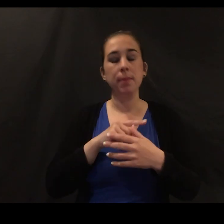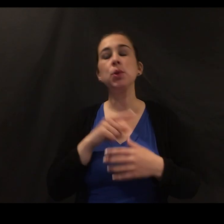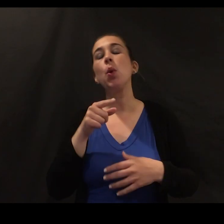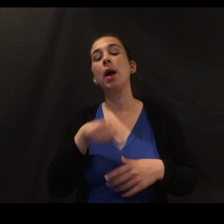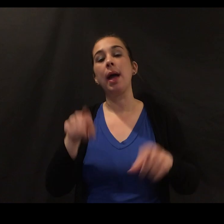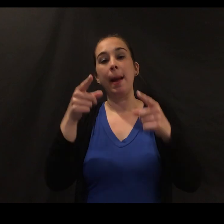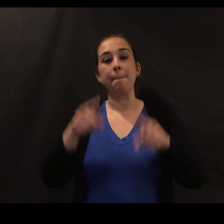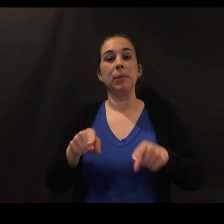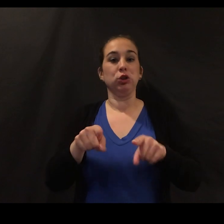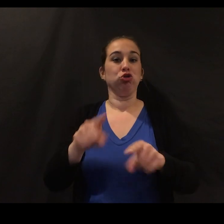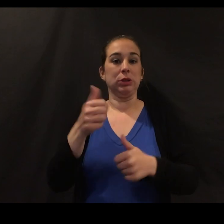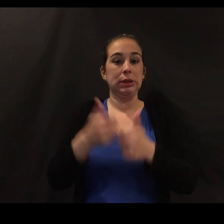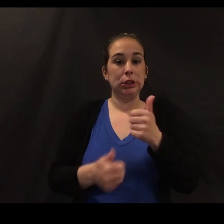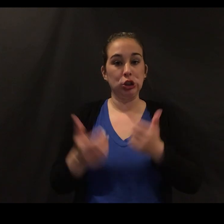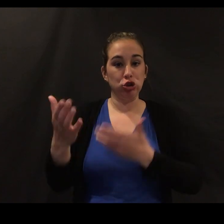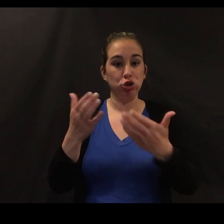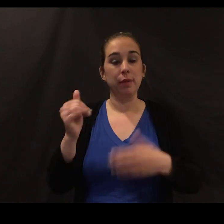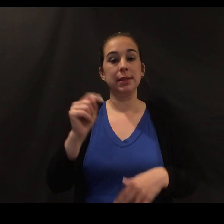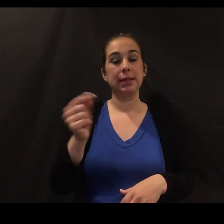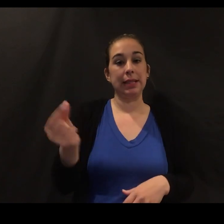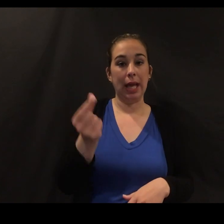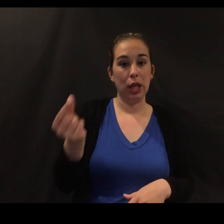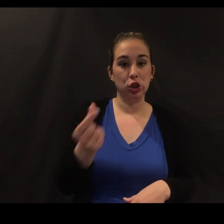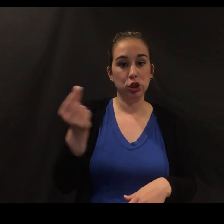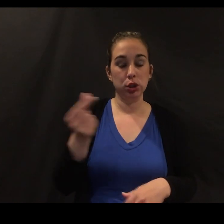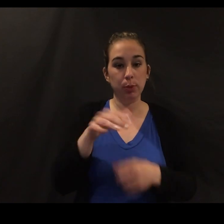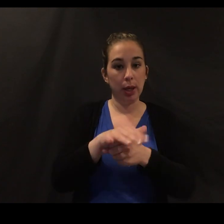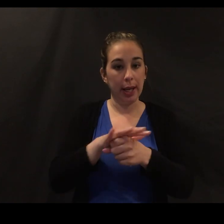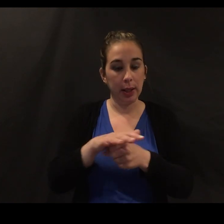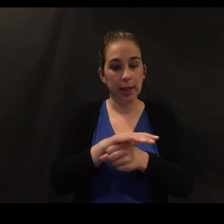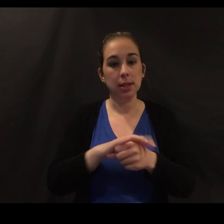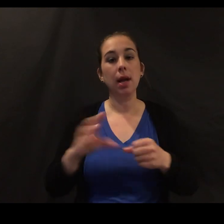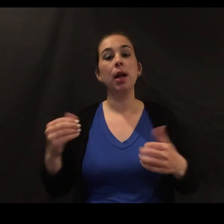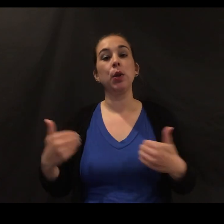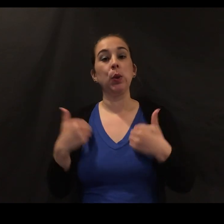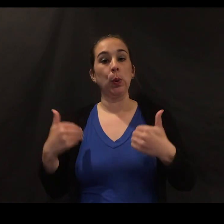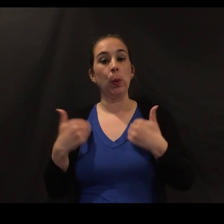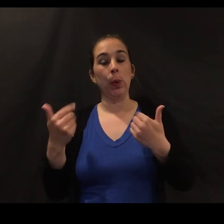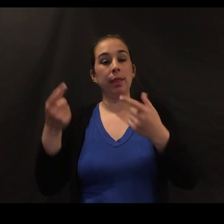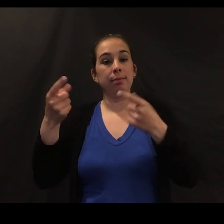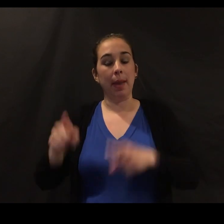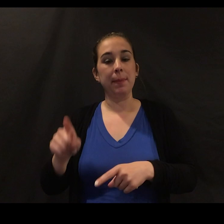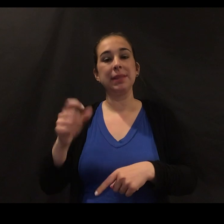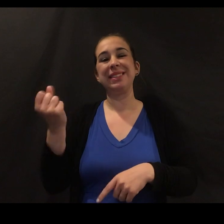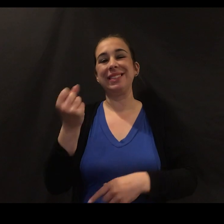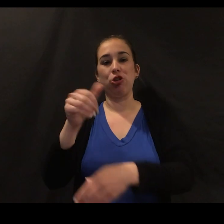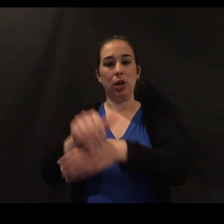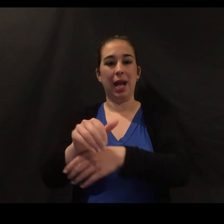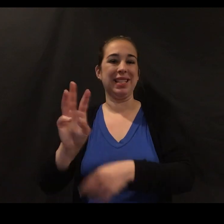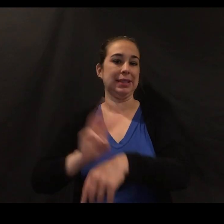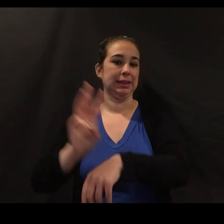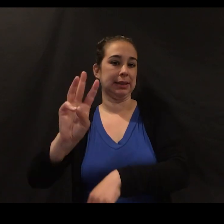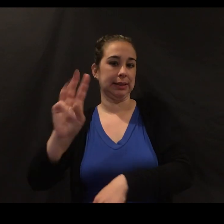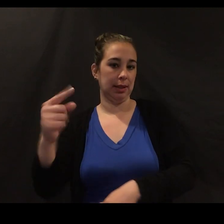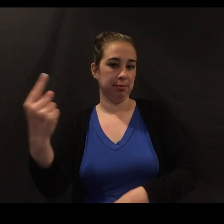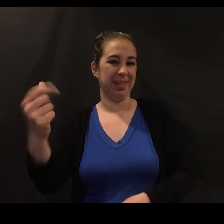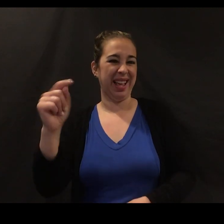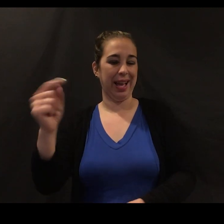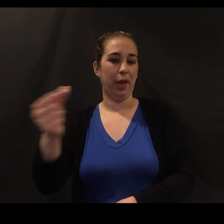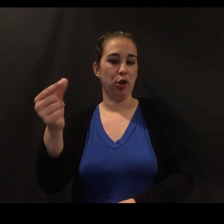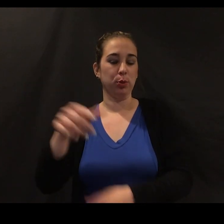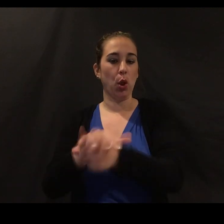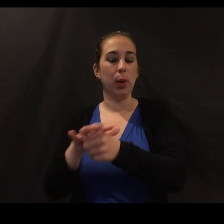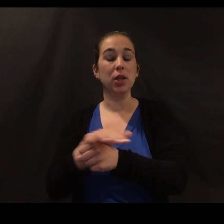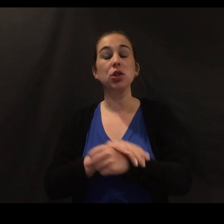at our Gaithersburg campus, and our youth experience every Saturday night at our 6 p.m. service at Gaithersburg. Our Kids is currently in